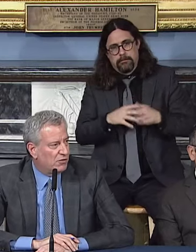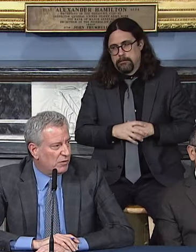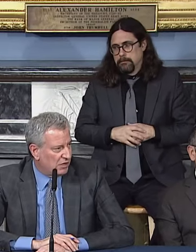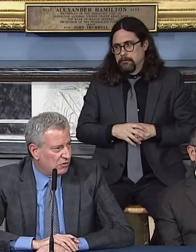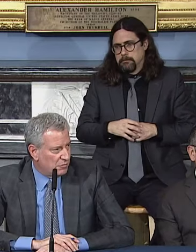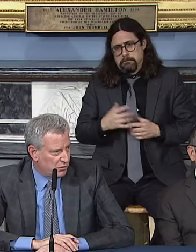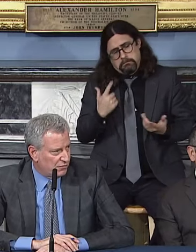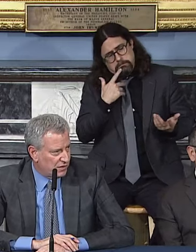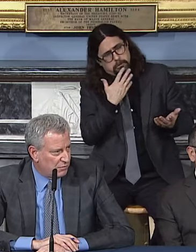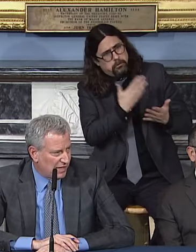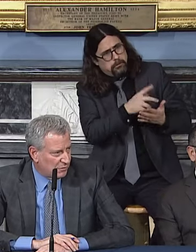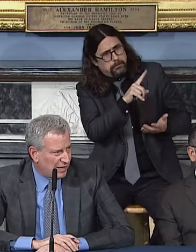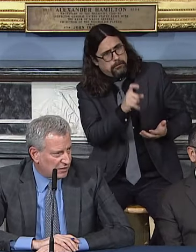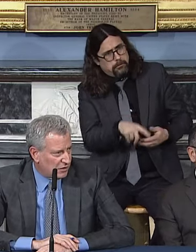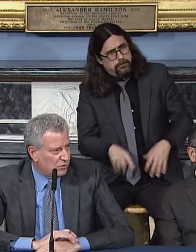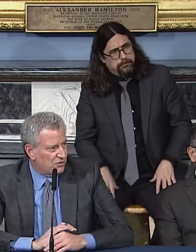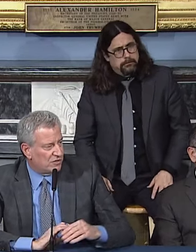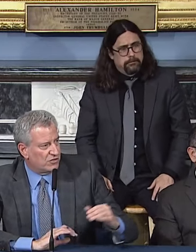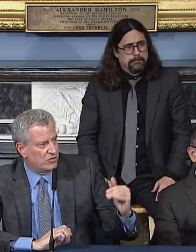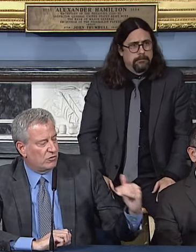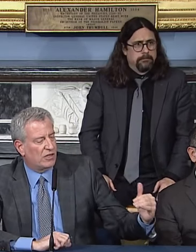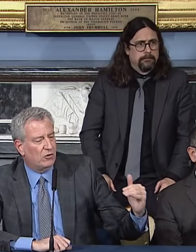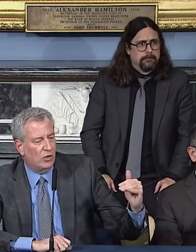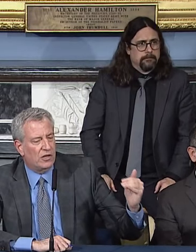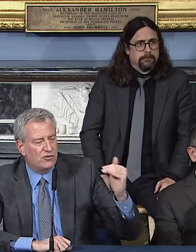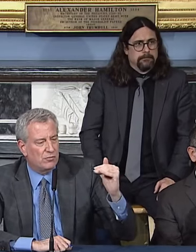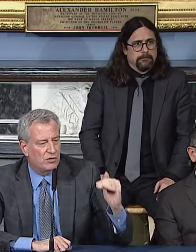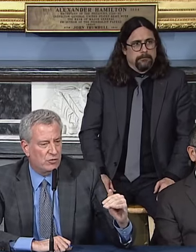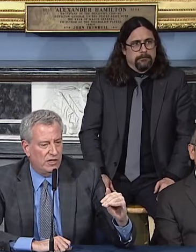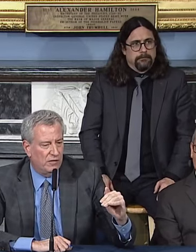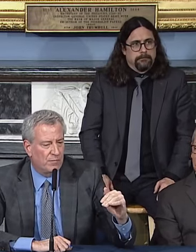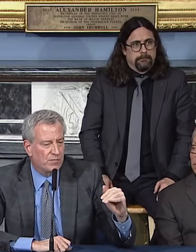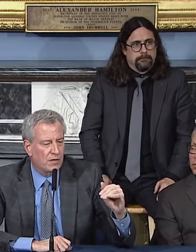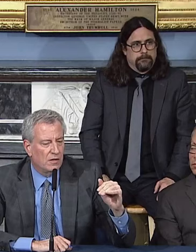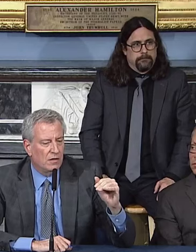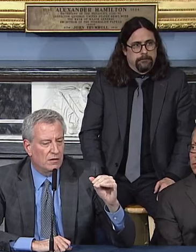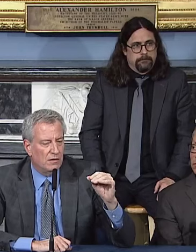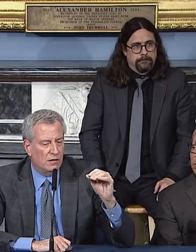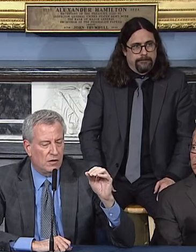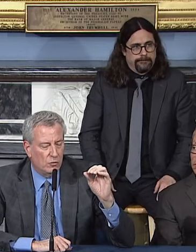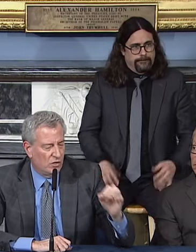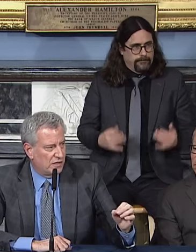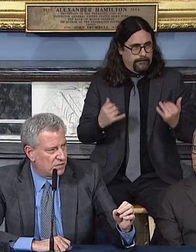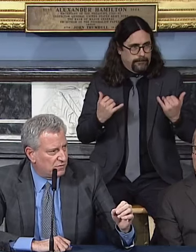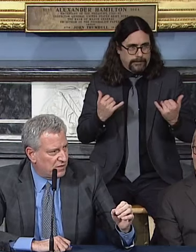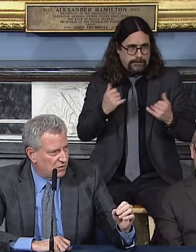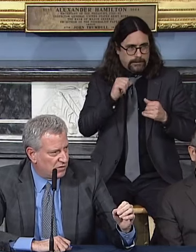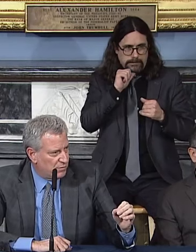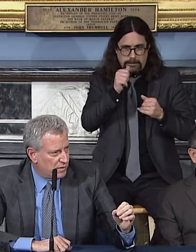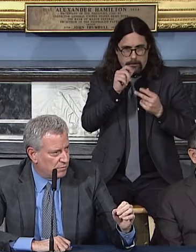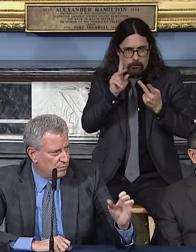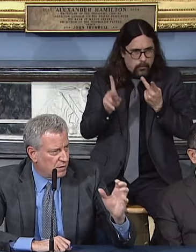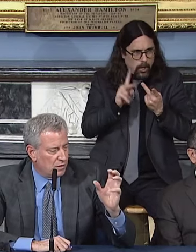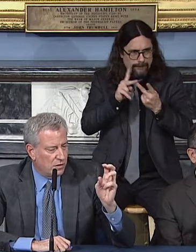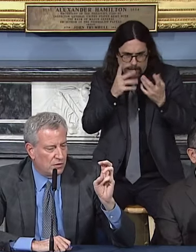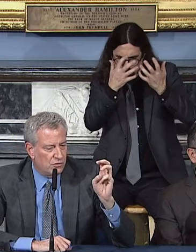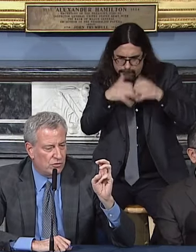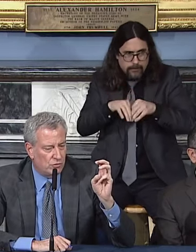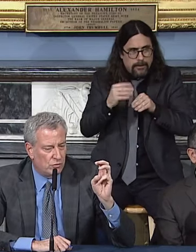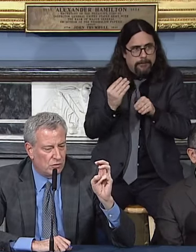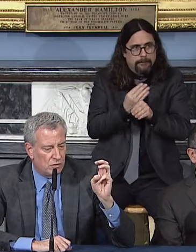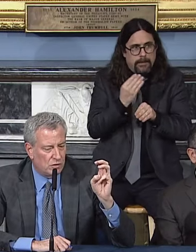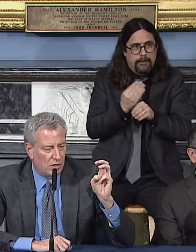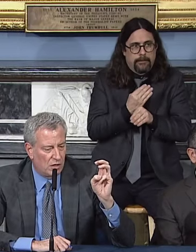I'll give you my own imperfect mathematical equation. There's a direct correlation between the unwillingness of the federal government